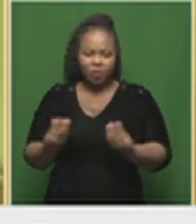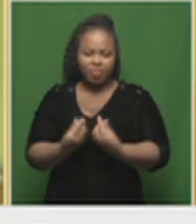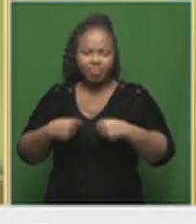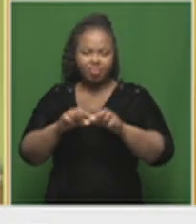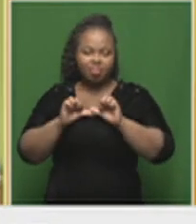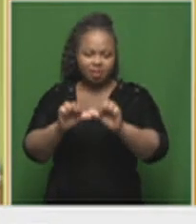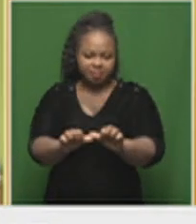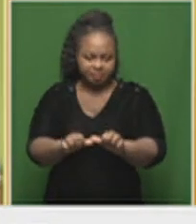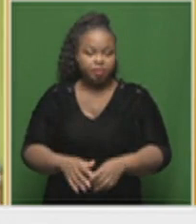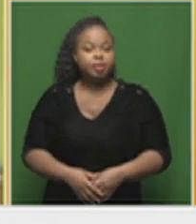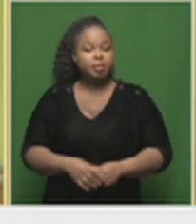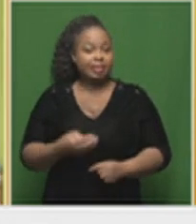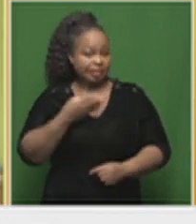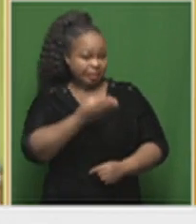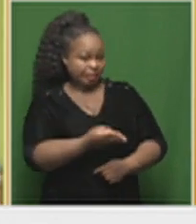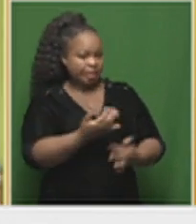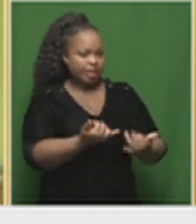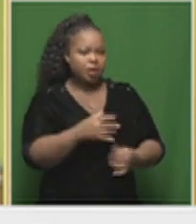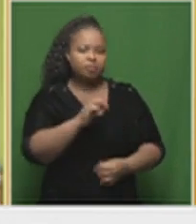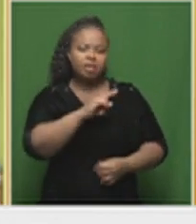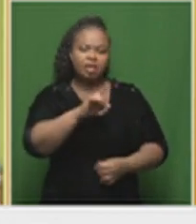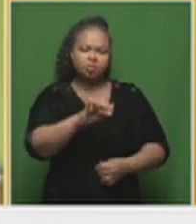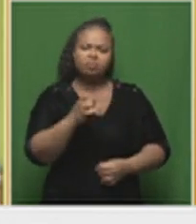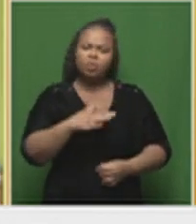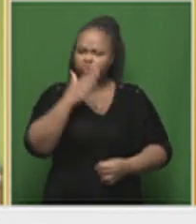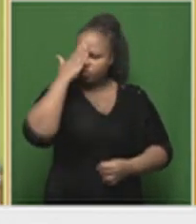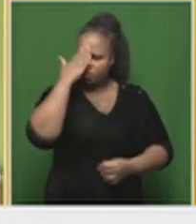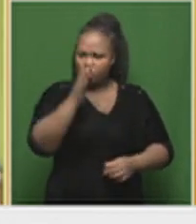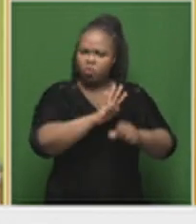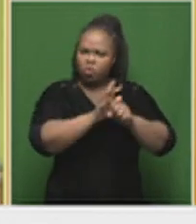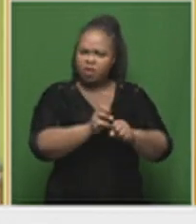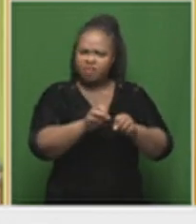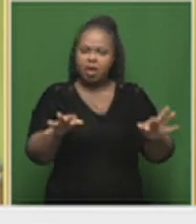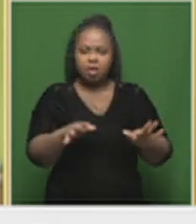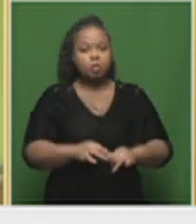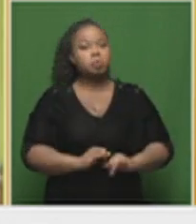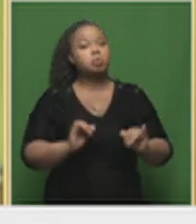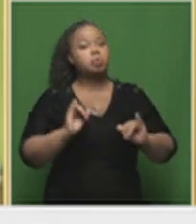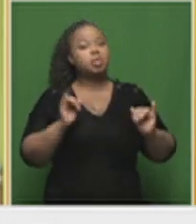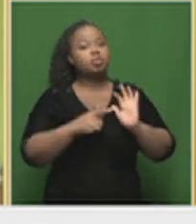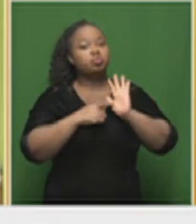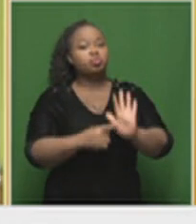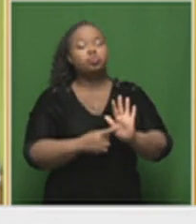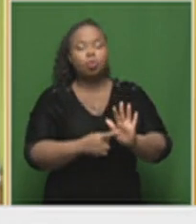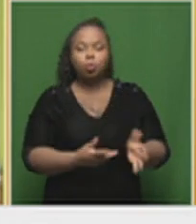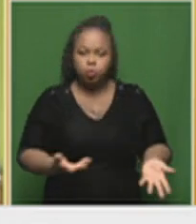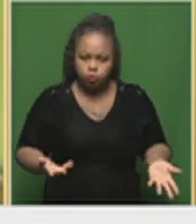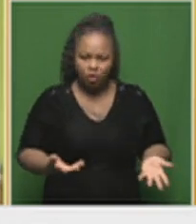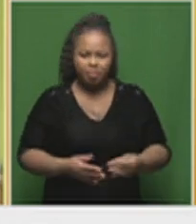time. Mthandazo, I want to come to you about how COVID-19 has just further exposed